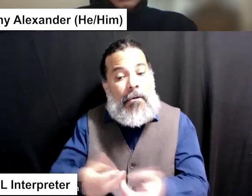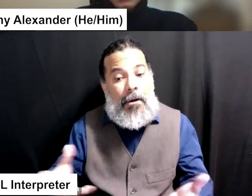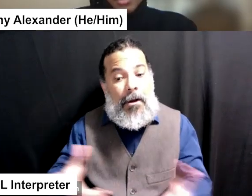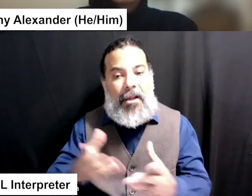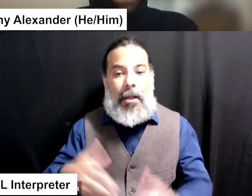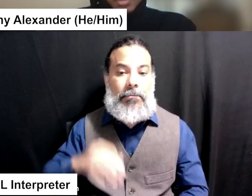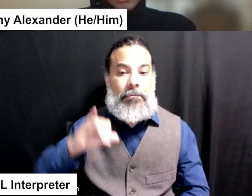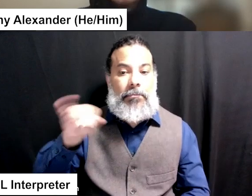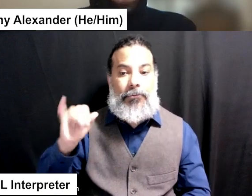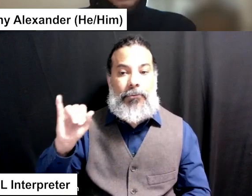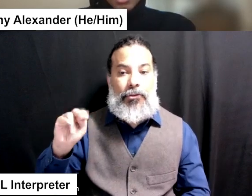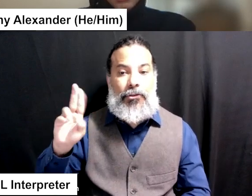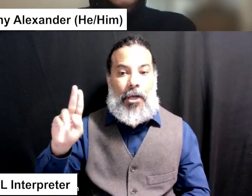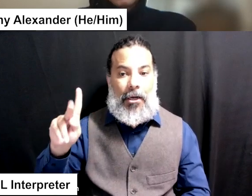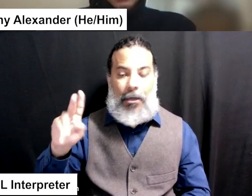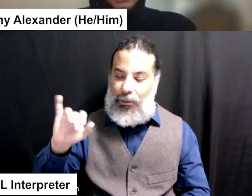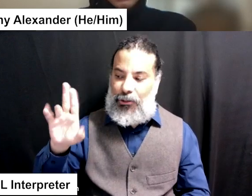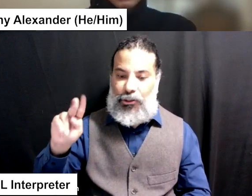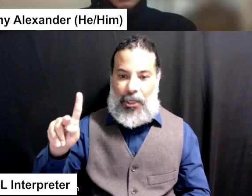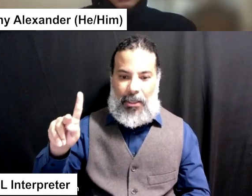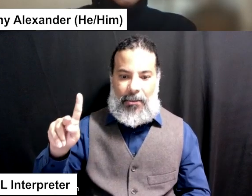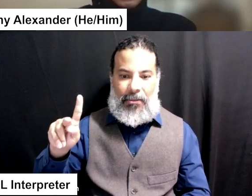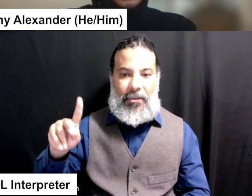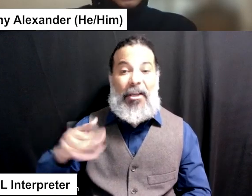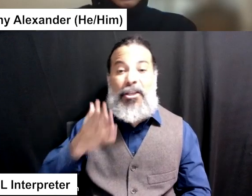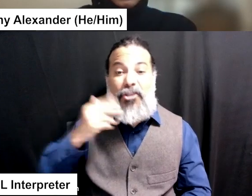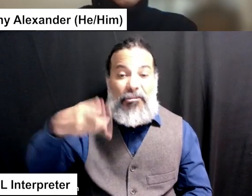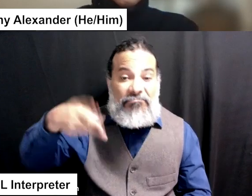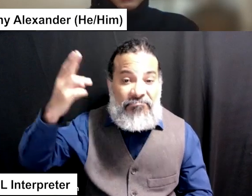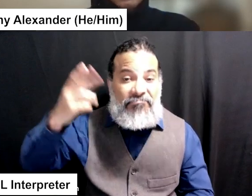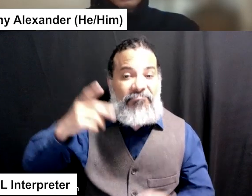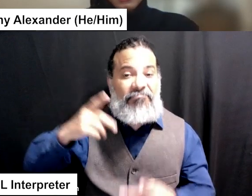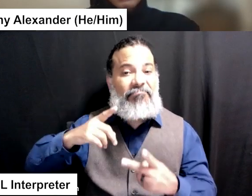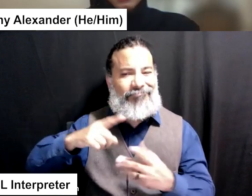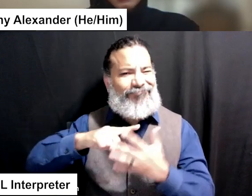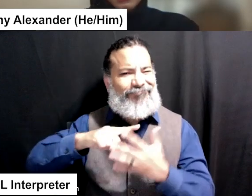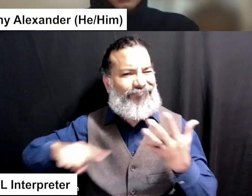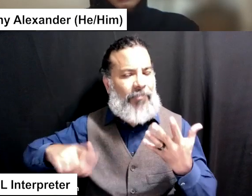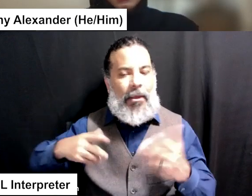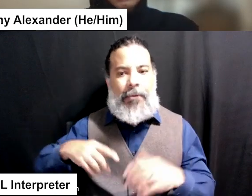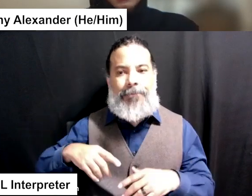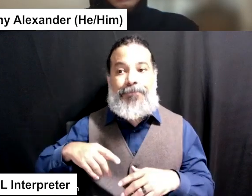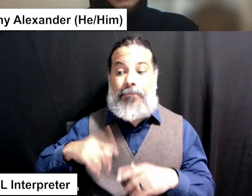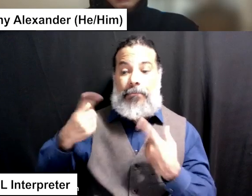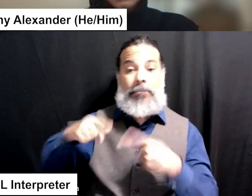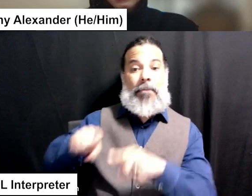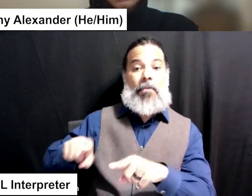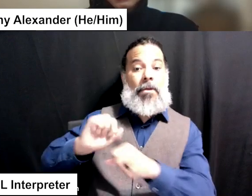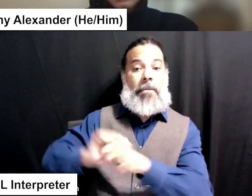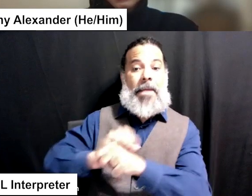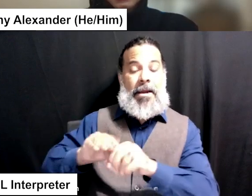junk food, very sugary, things of that sort. So during the